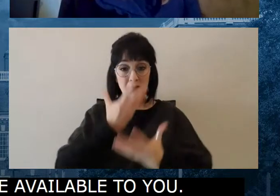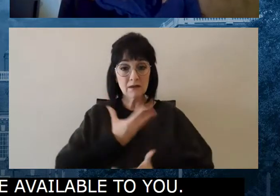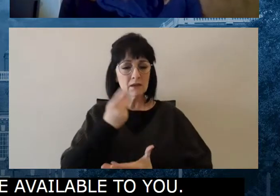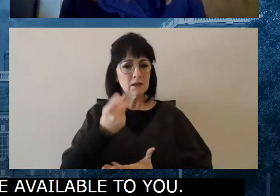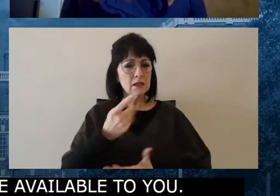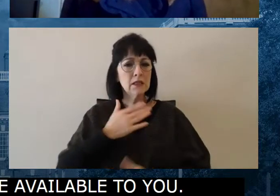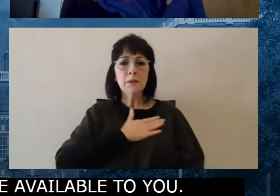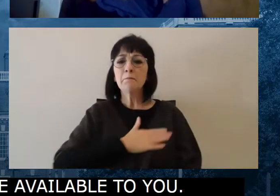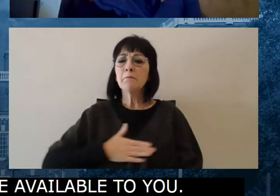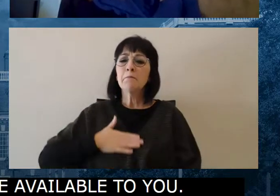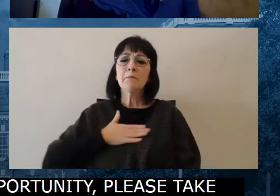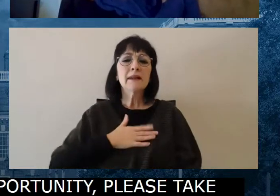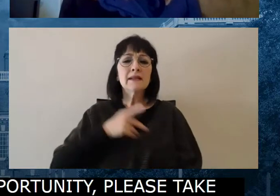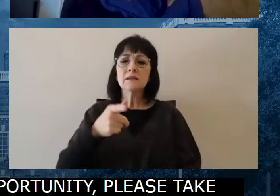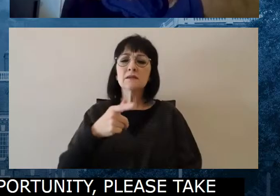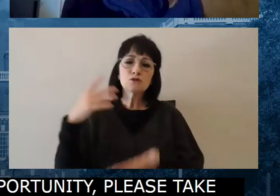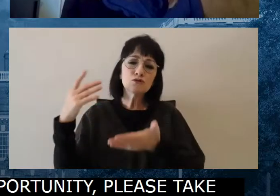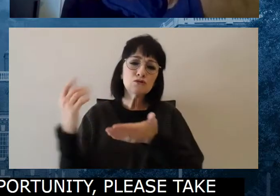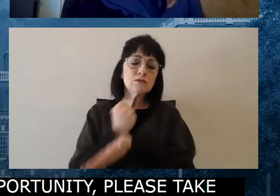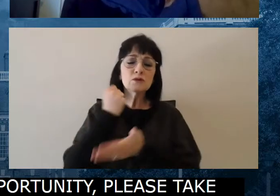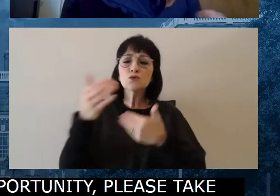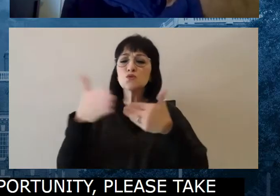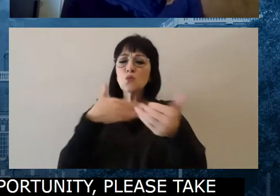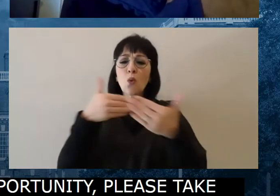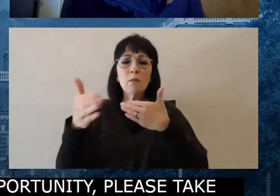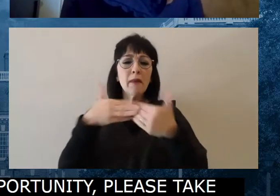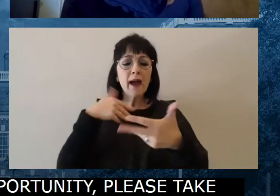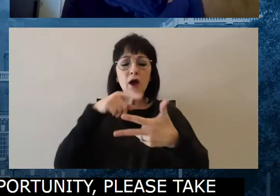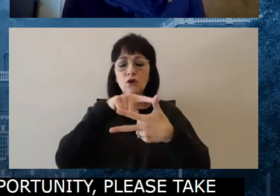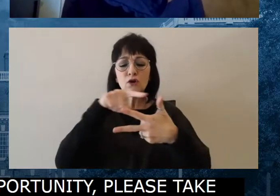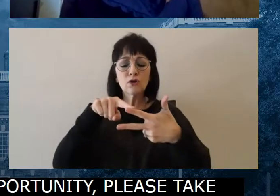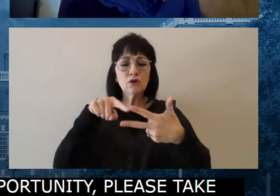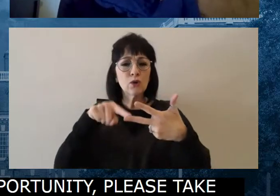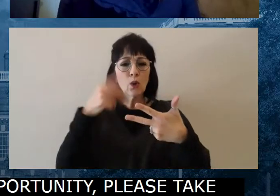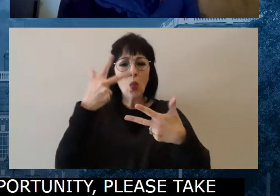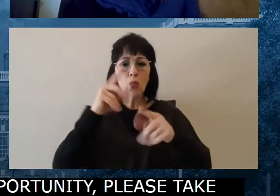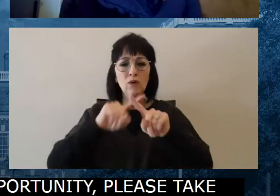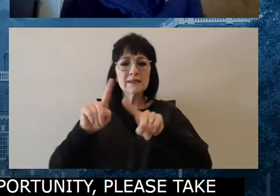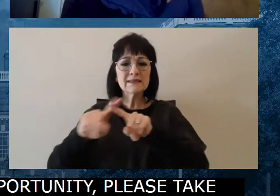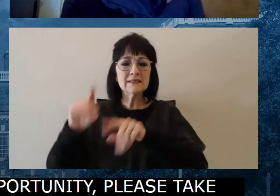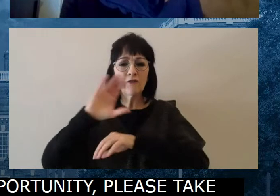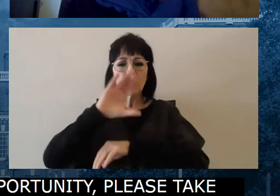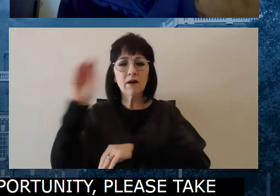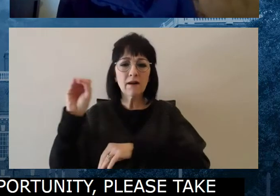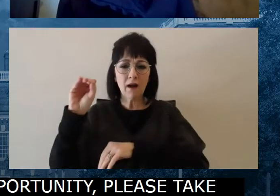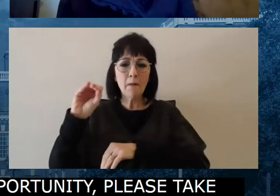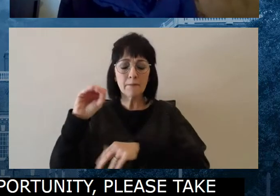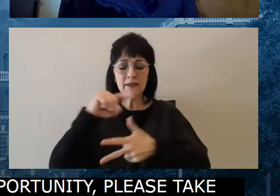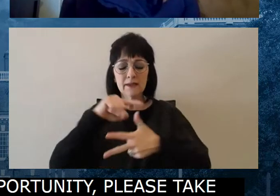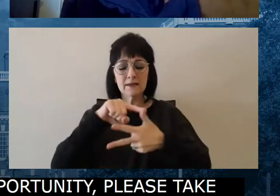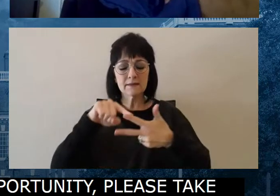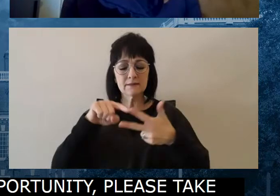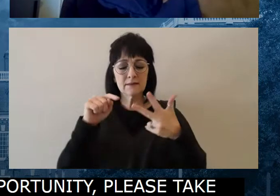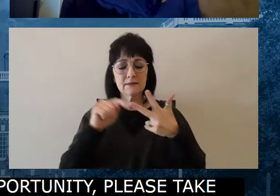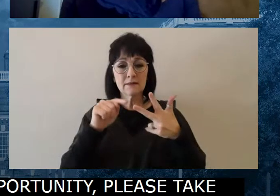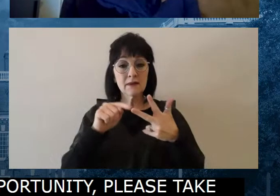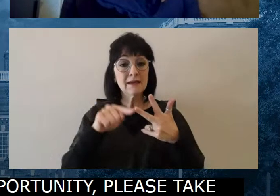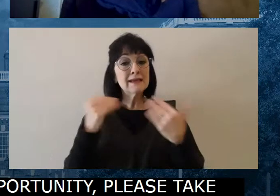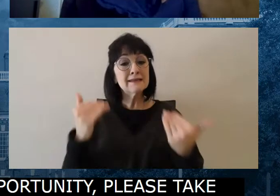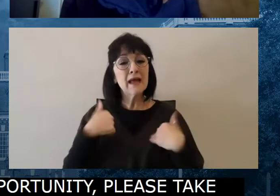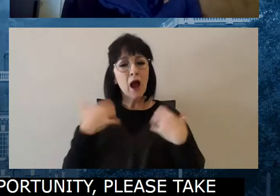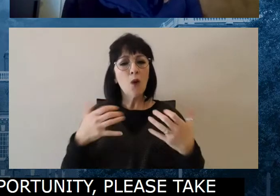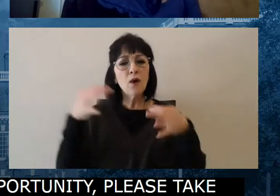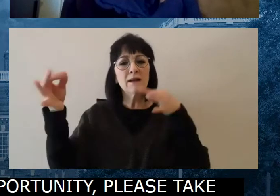it regardless of the vaccine type. Let's talk a little bit about Johnson & Johnson. This weekend, as the governor mentioned, the